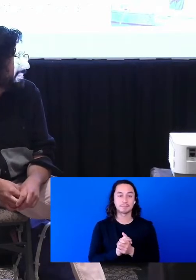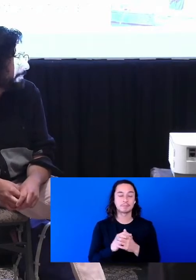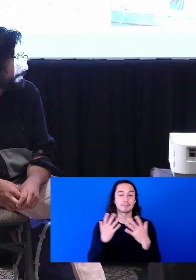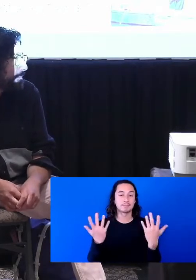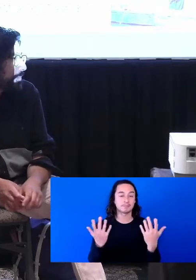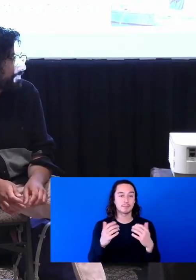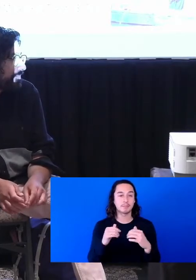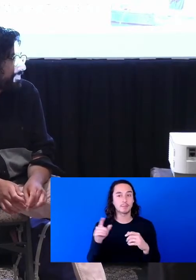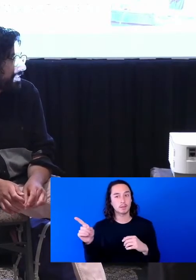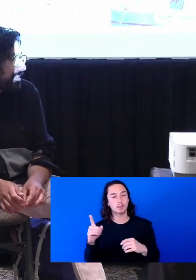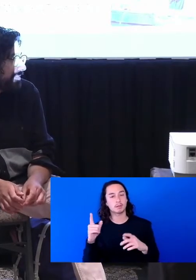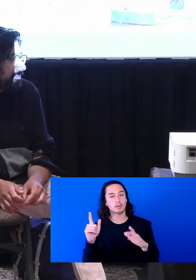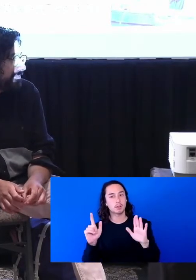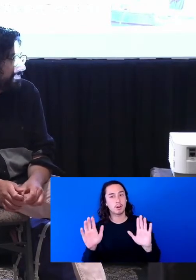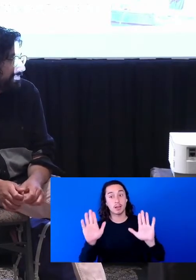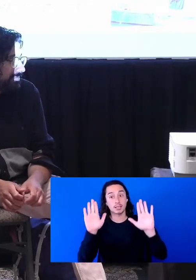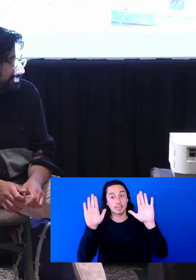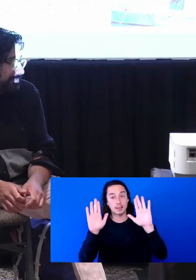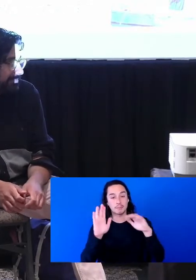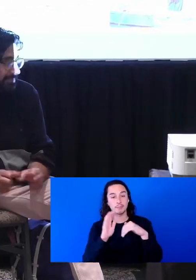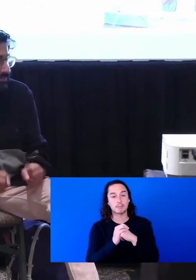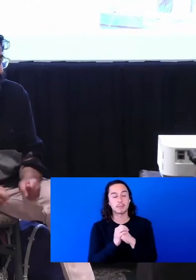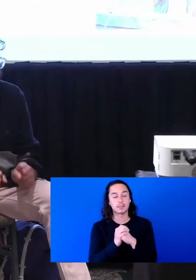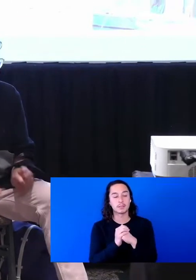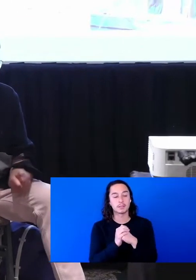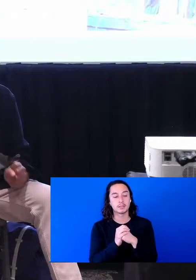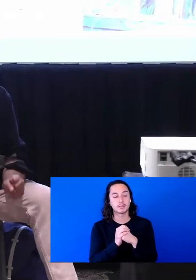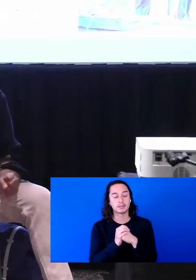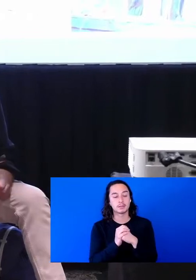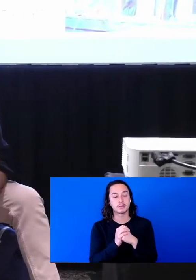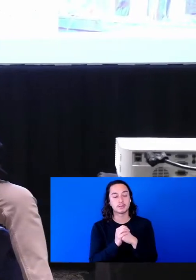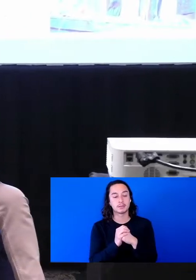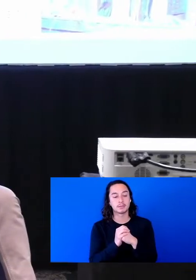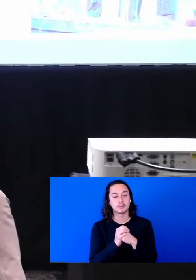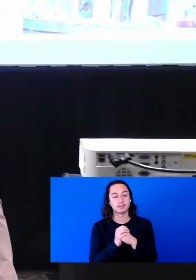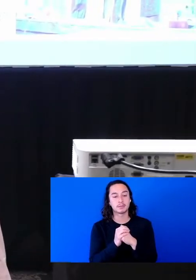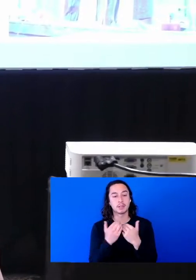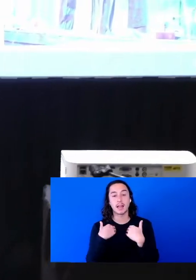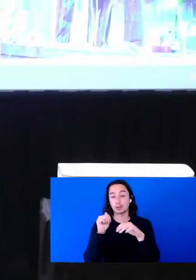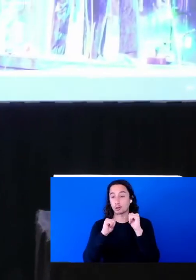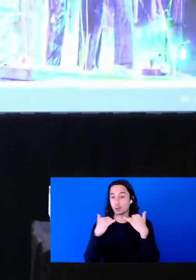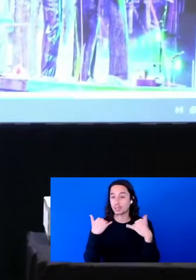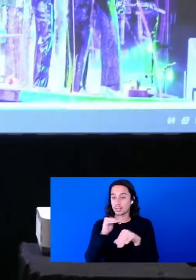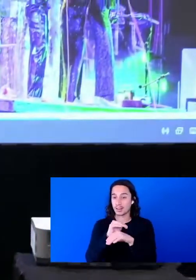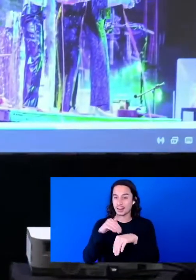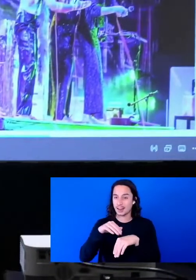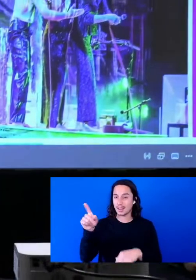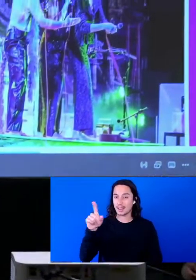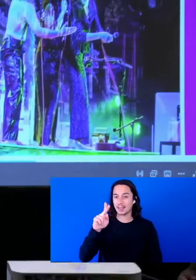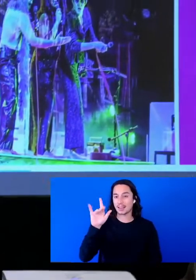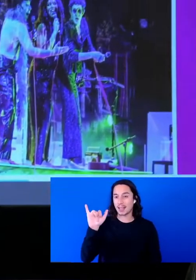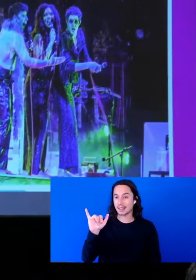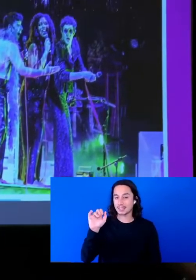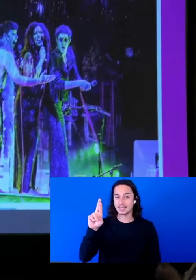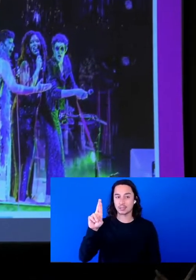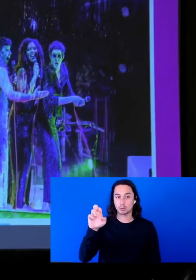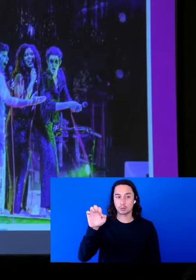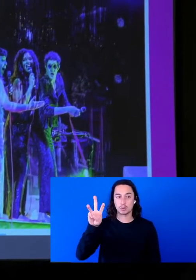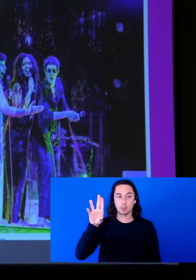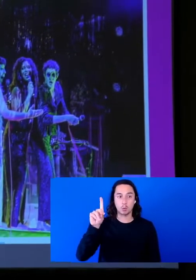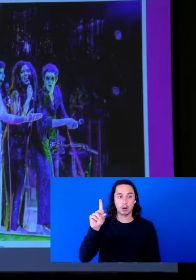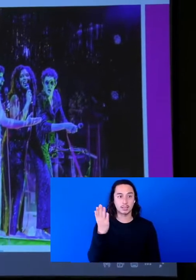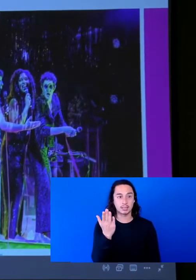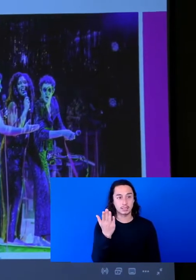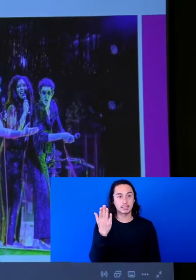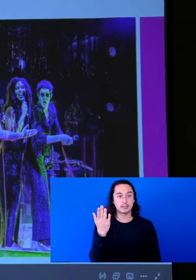the information for Liam's show, which is tonight at Kelly's Rayboard, so everyone should come, is up on the screen here. There's also